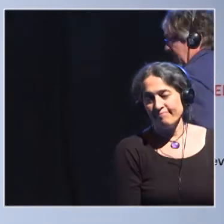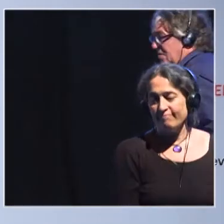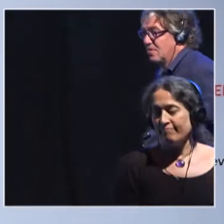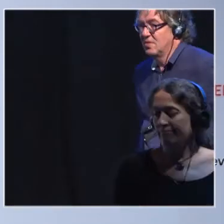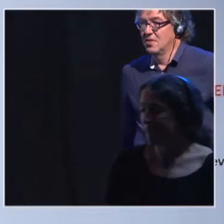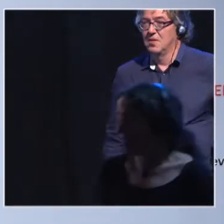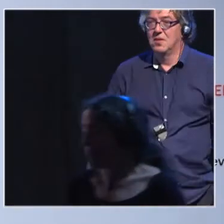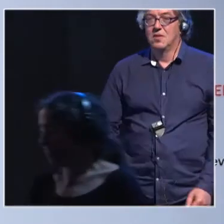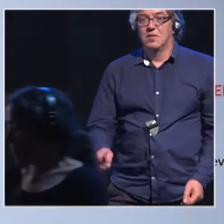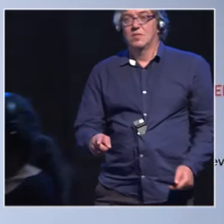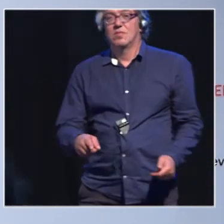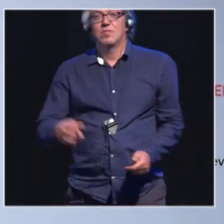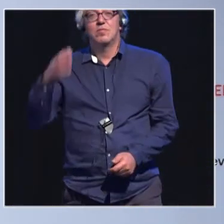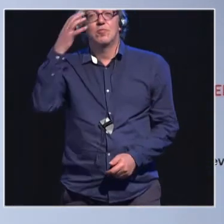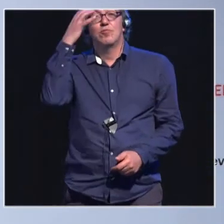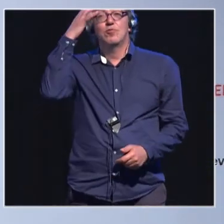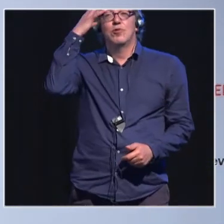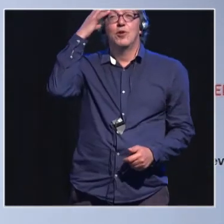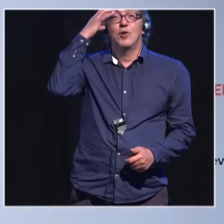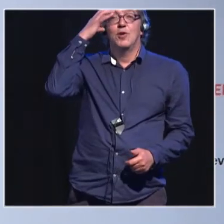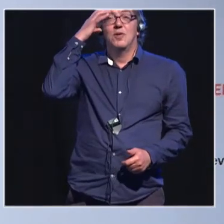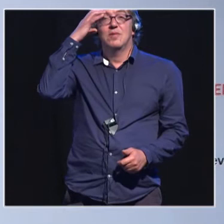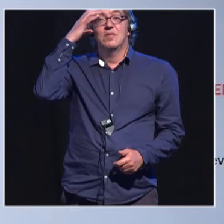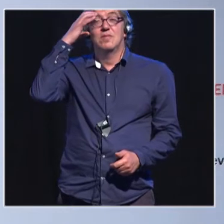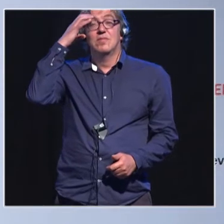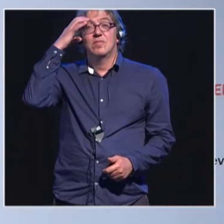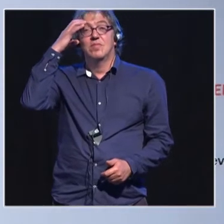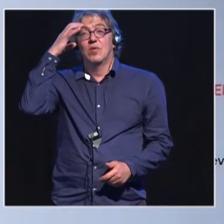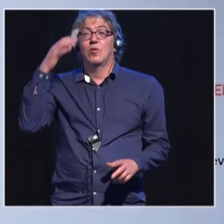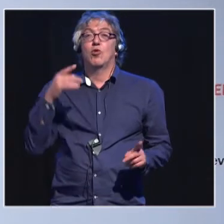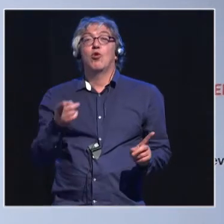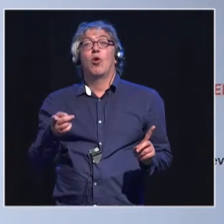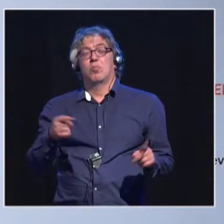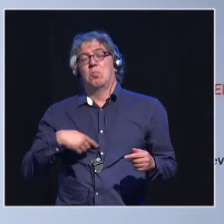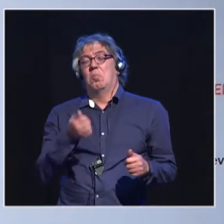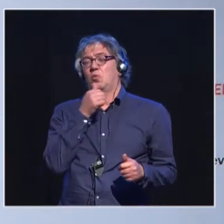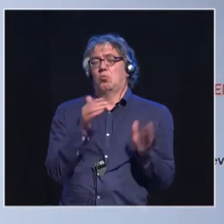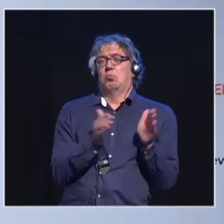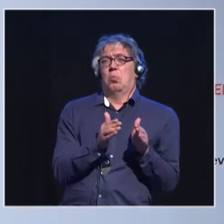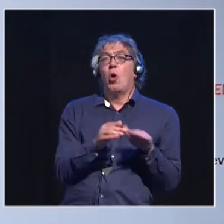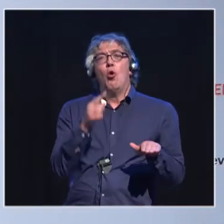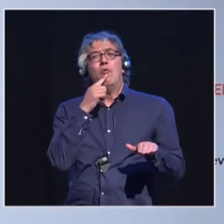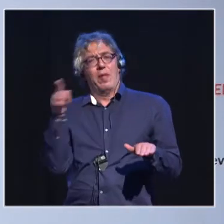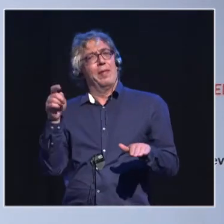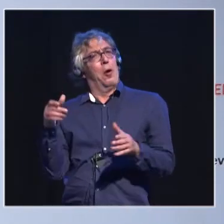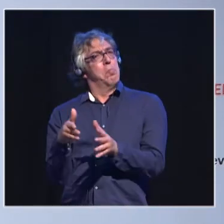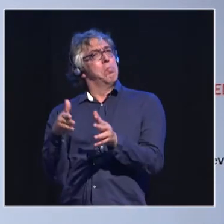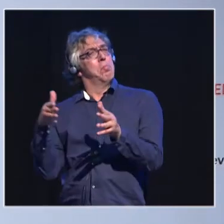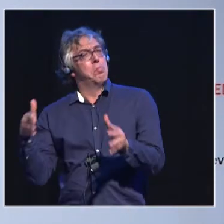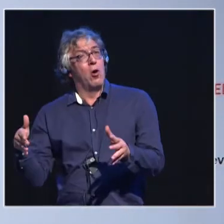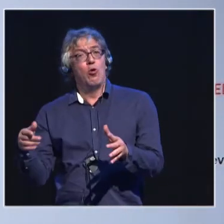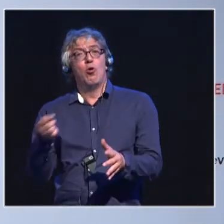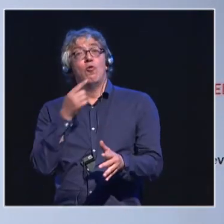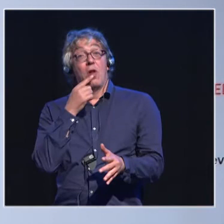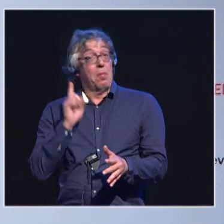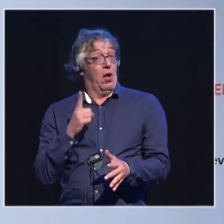digital solutions, including salaries. Finland is a little bit bigger, but they have to invest